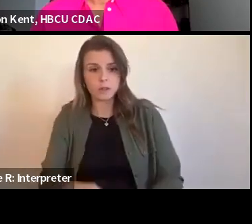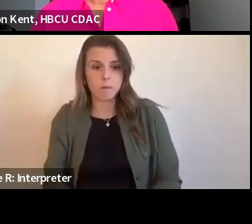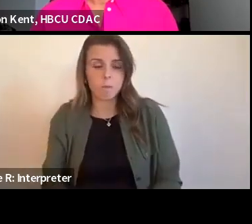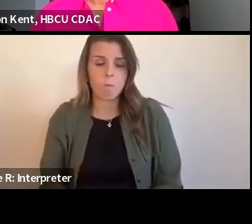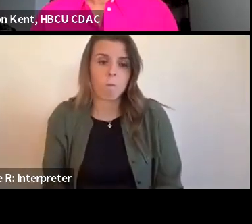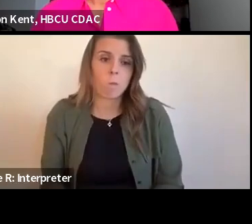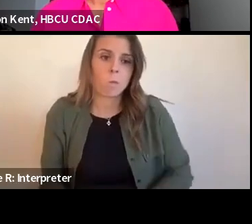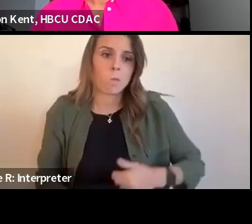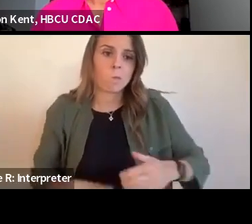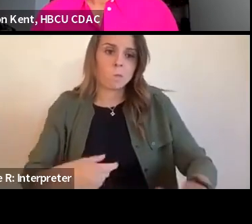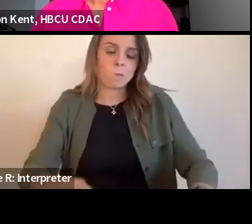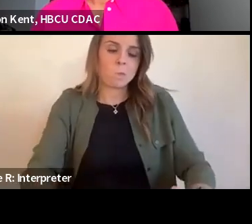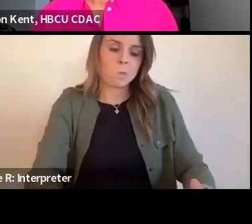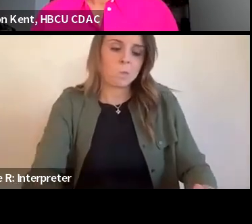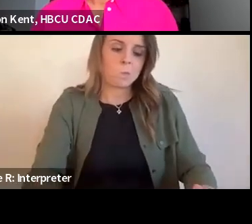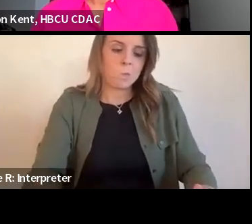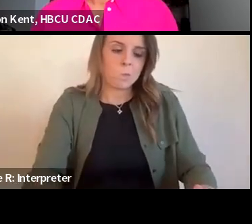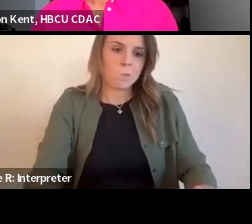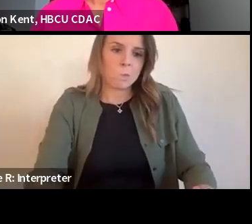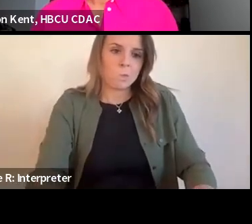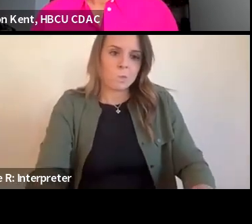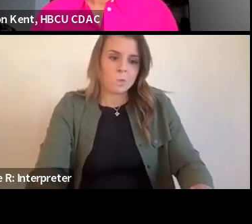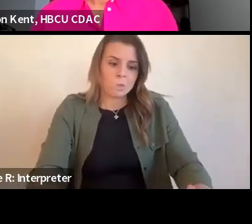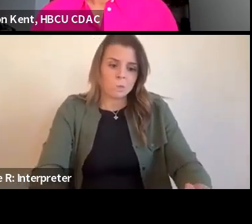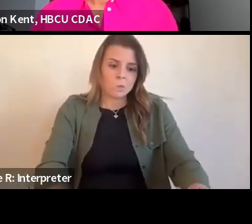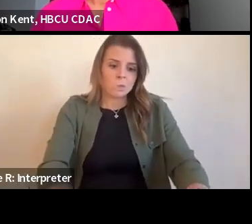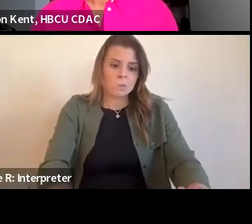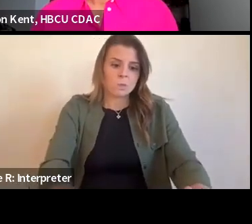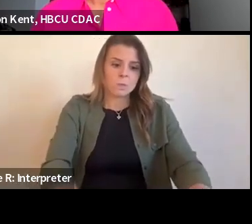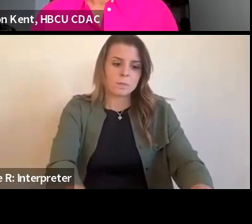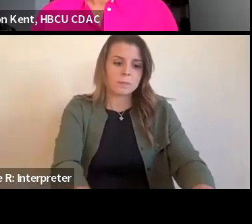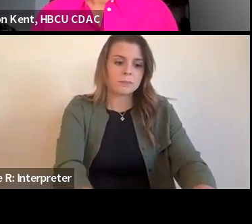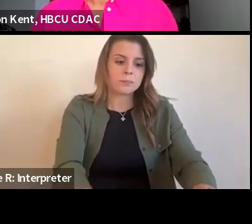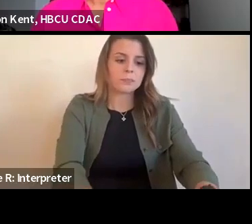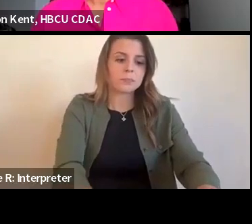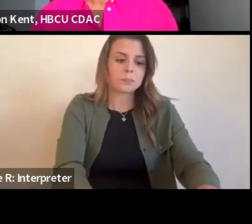Yeah, so to harken back to my legal aid days,